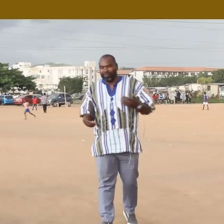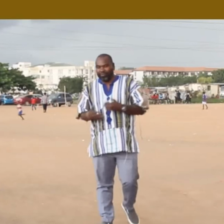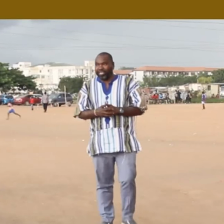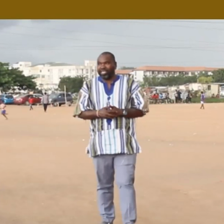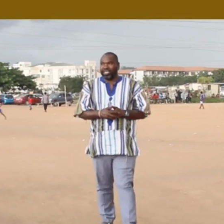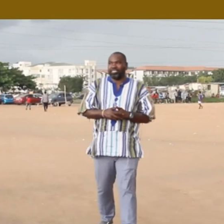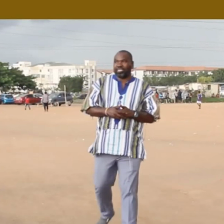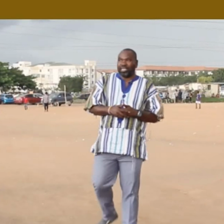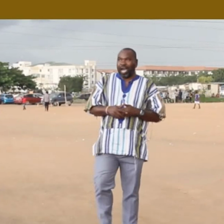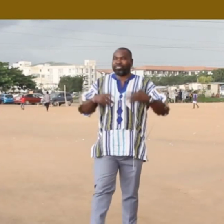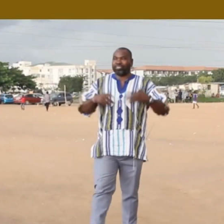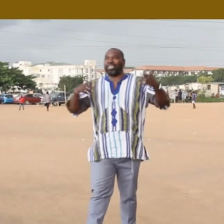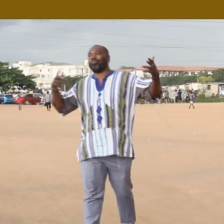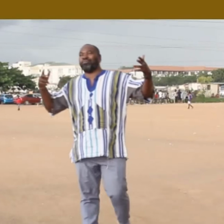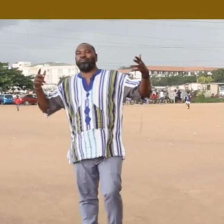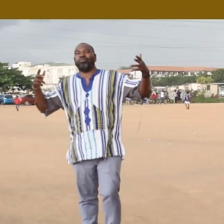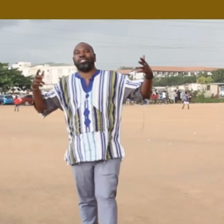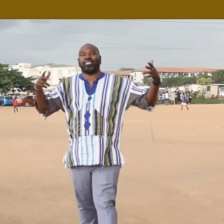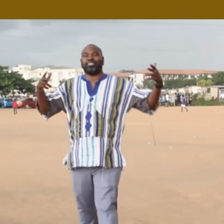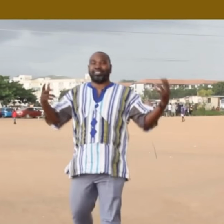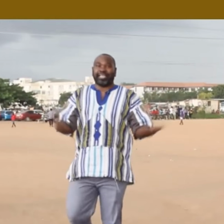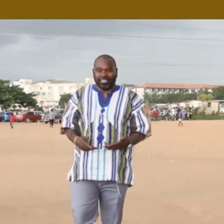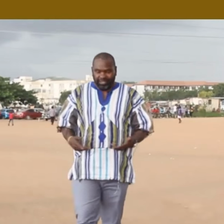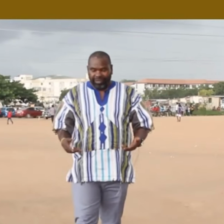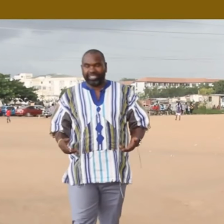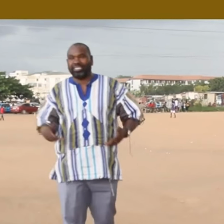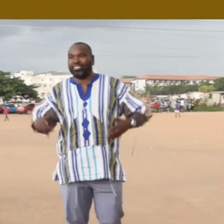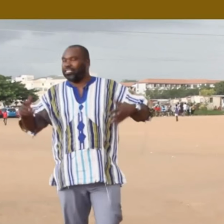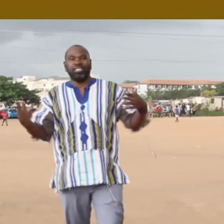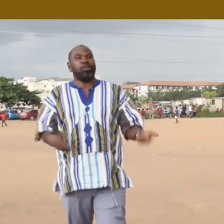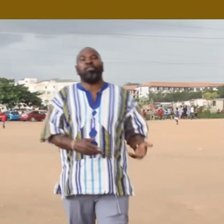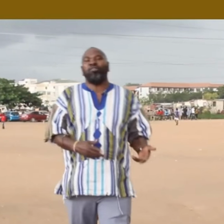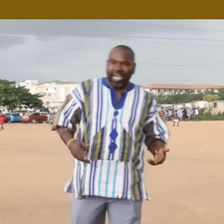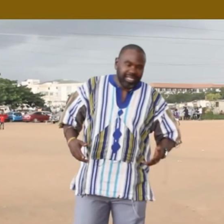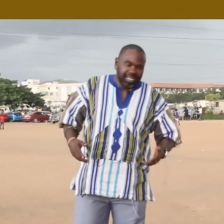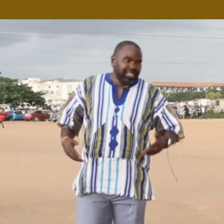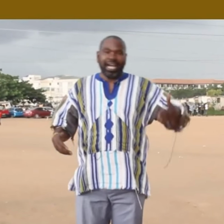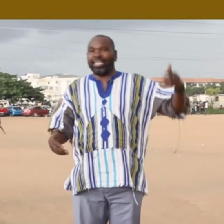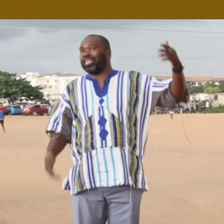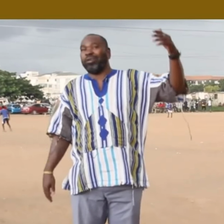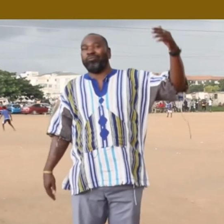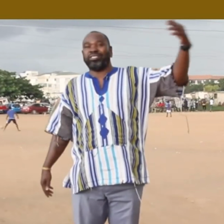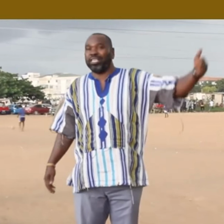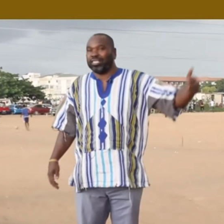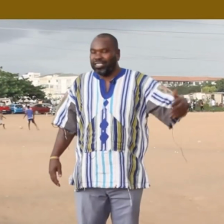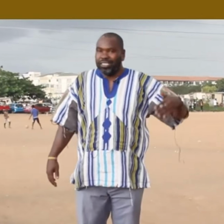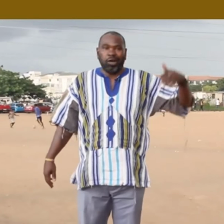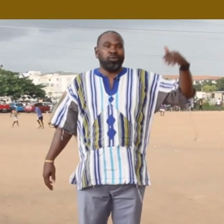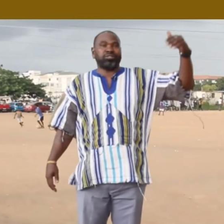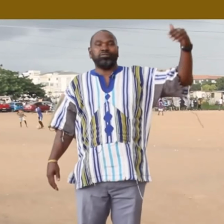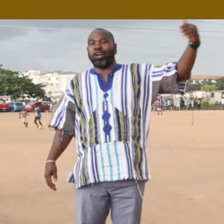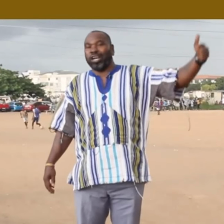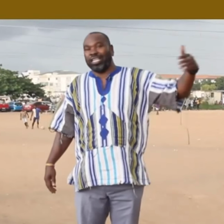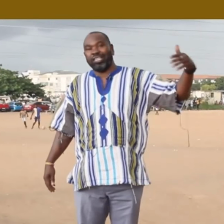more like a second generation go-go fanatic. I didn't come up with Chuck old school R.E. funk. I came up with